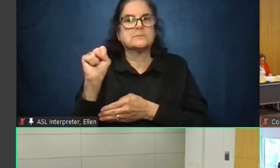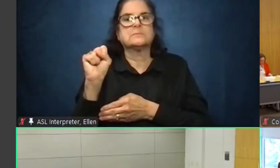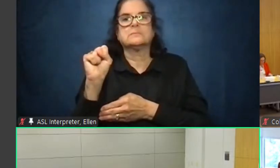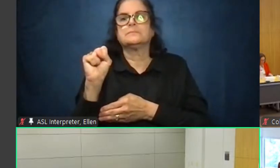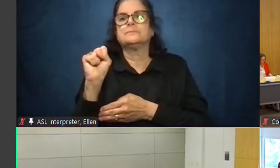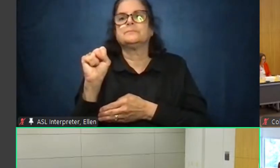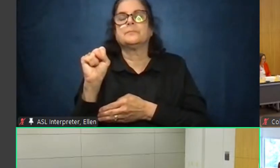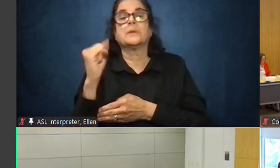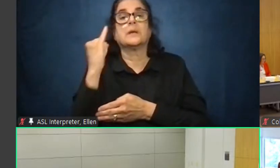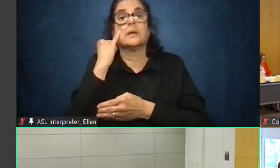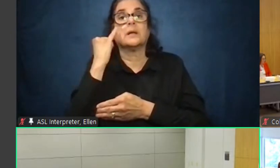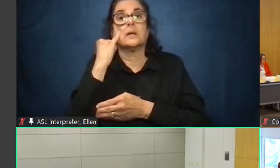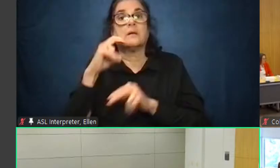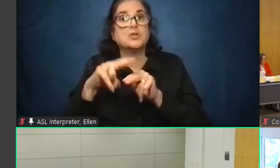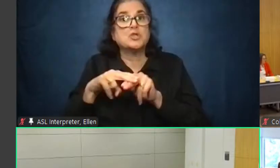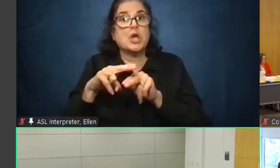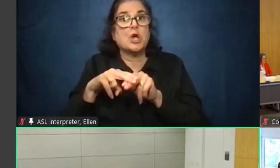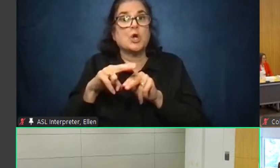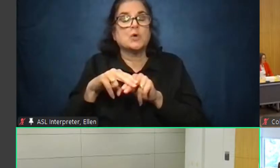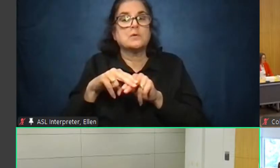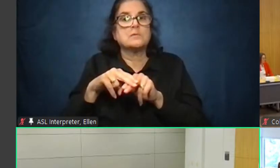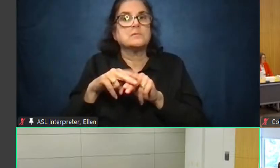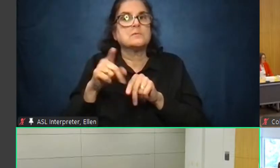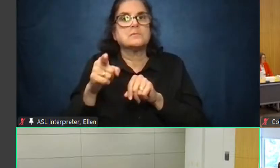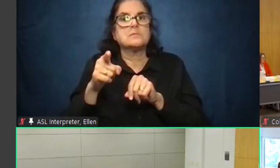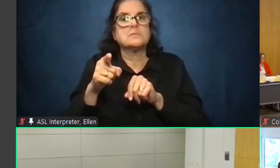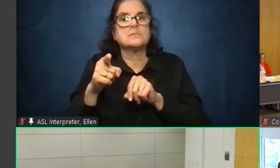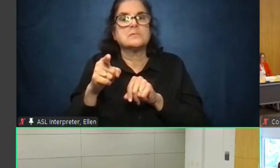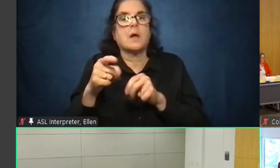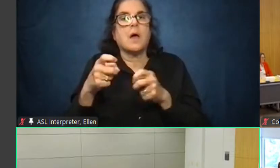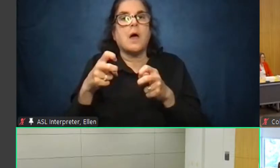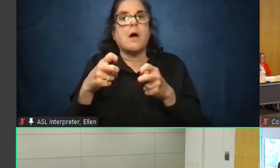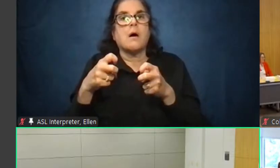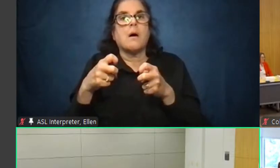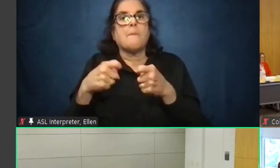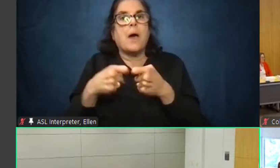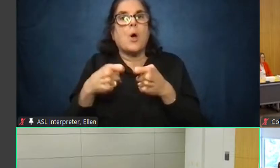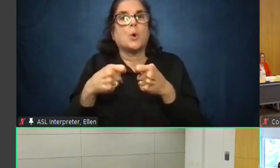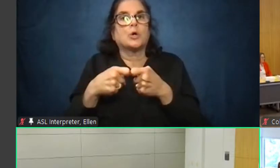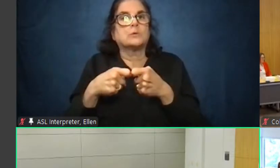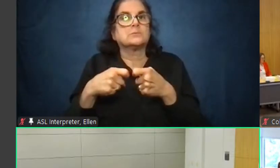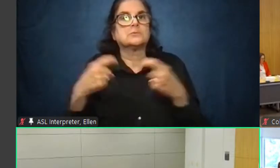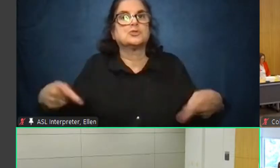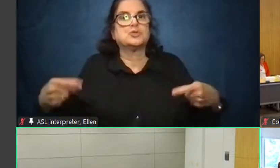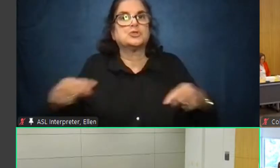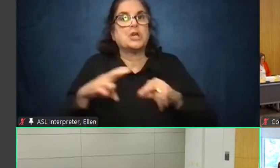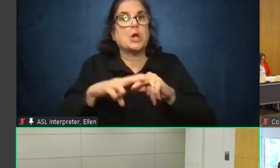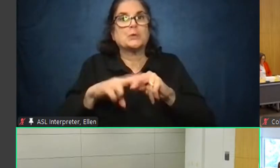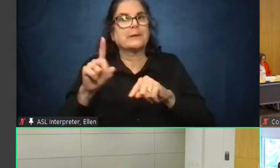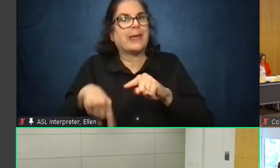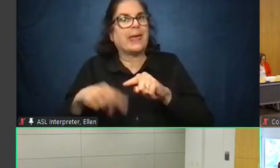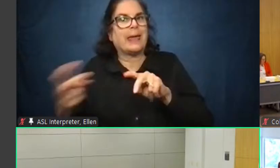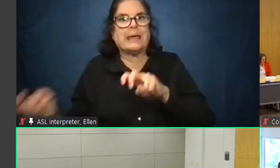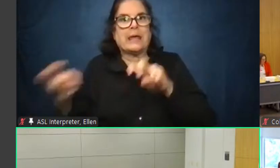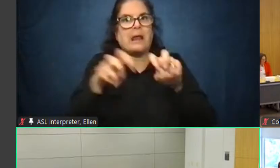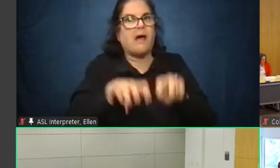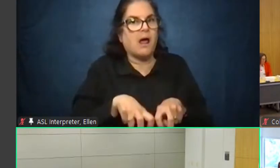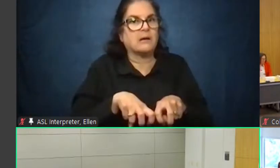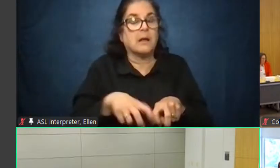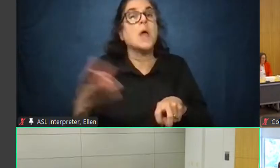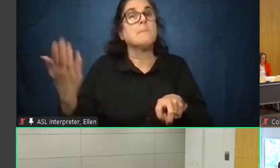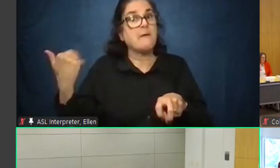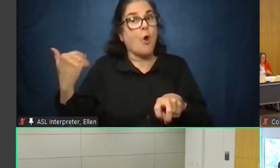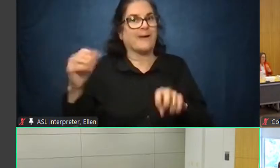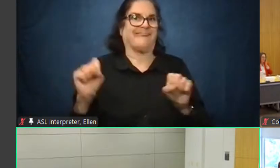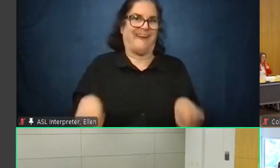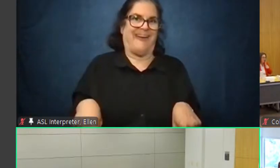If your chairs are a certain size, two people with power chairs just can't get on. And like previously they had been able to,